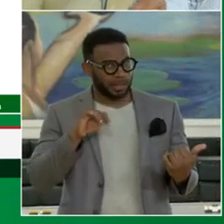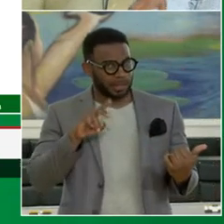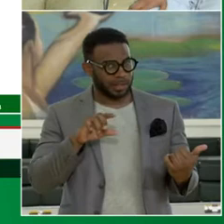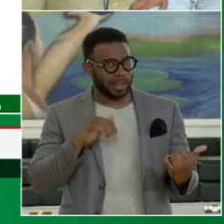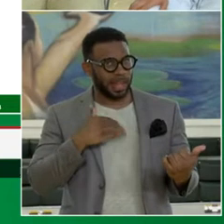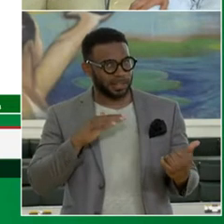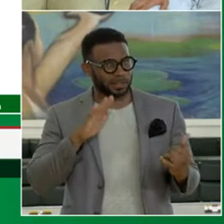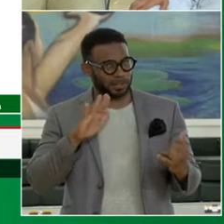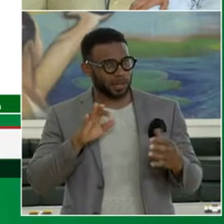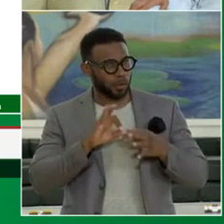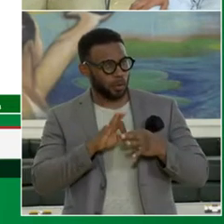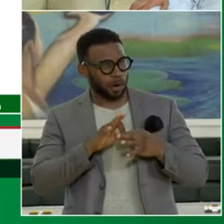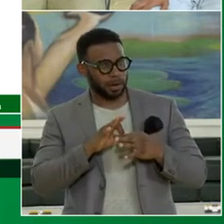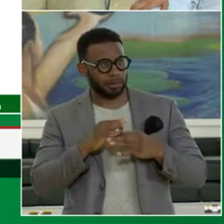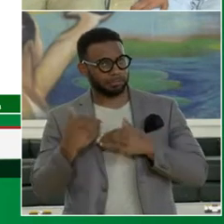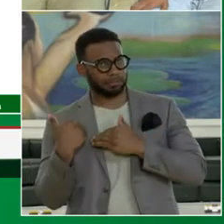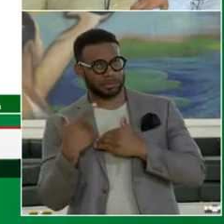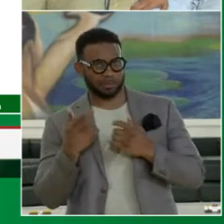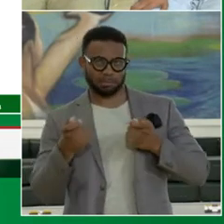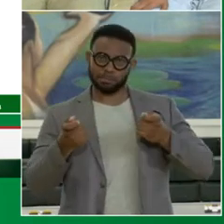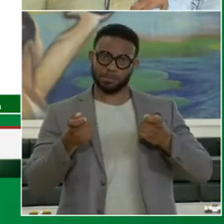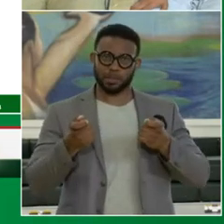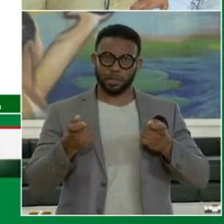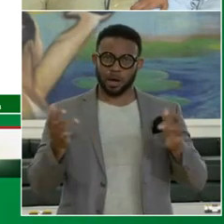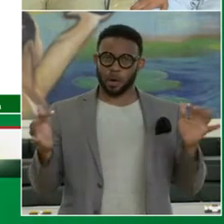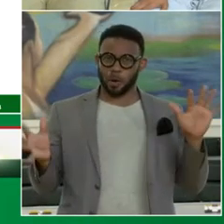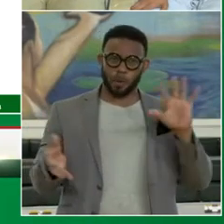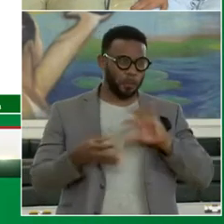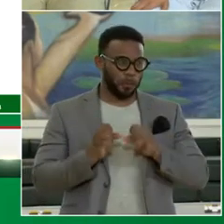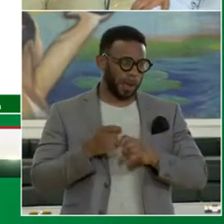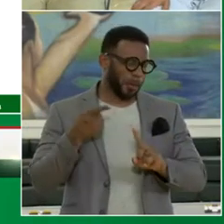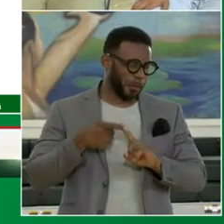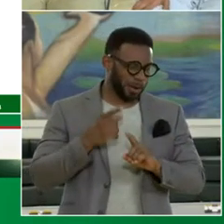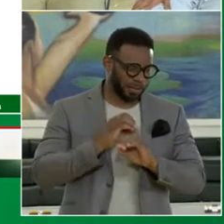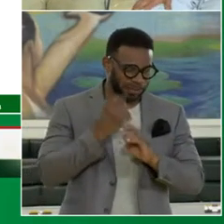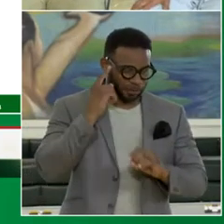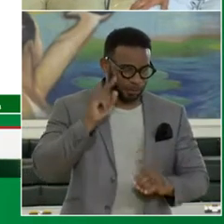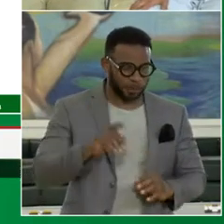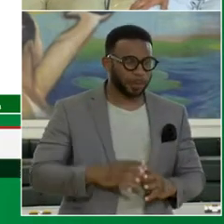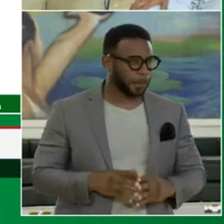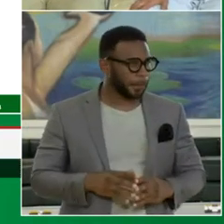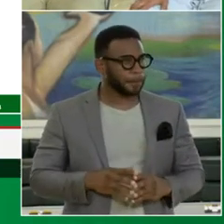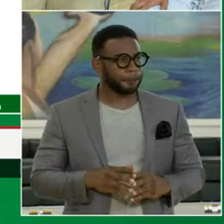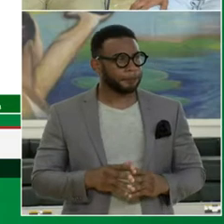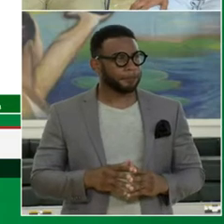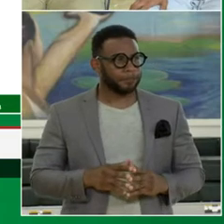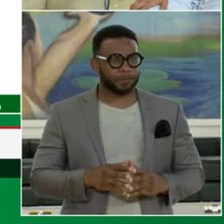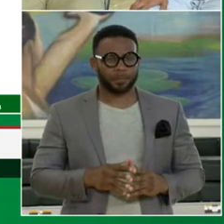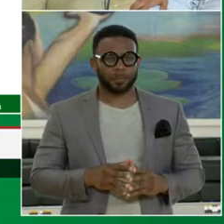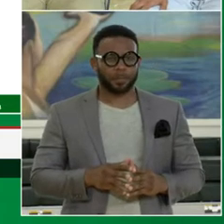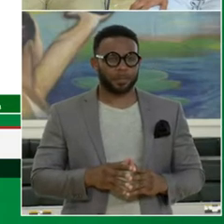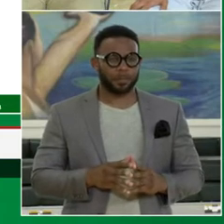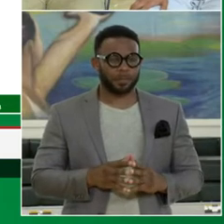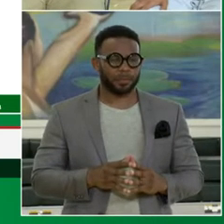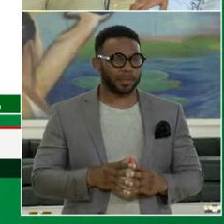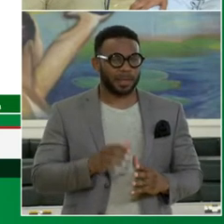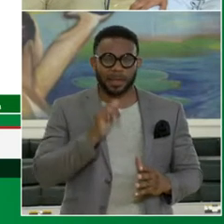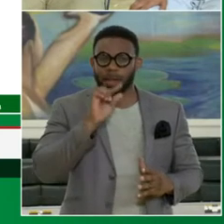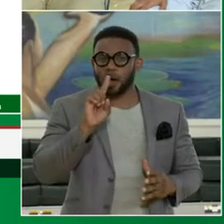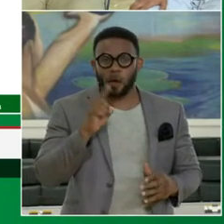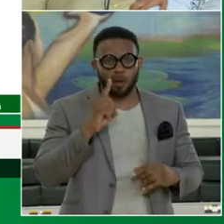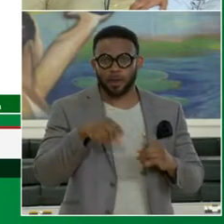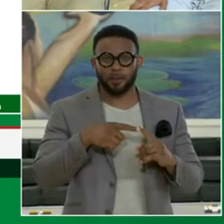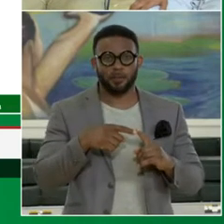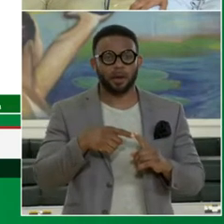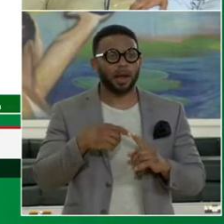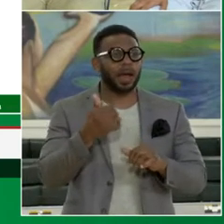function that she heads up to kind of bring all that together. You want to talk a little about the EOC? Sure. Linda, how that kind of brings all that together so it's not just spread out